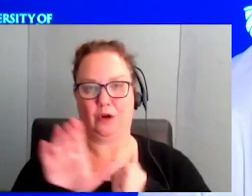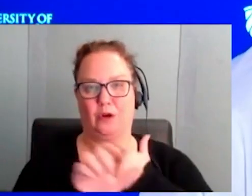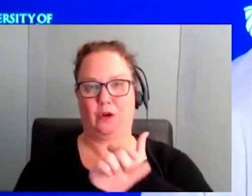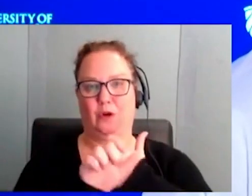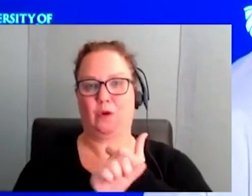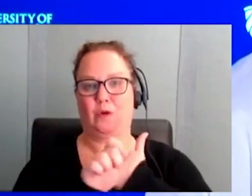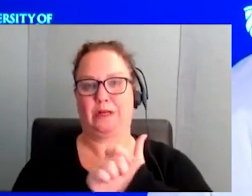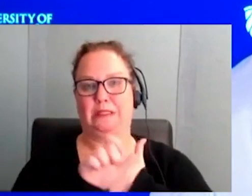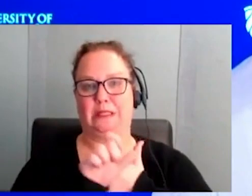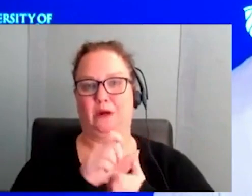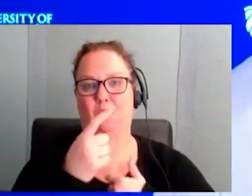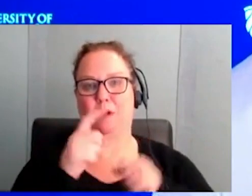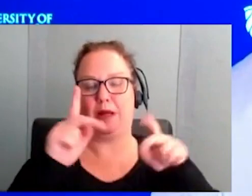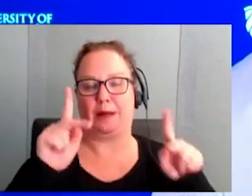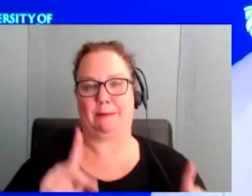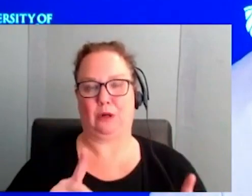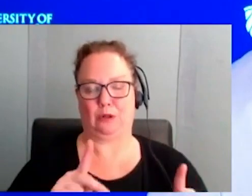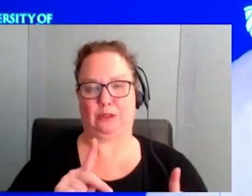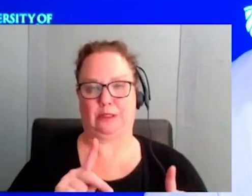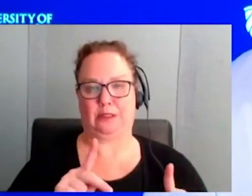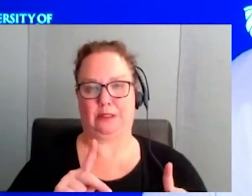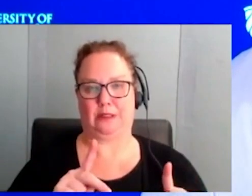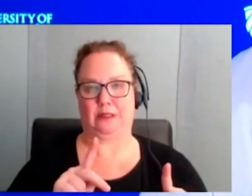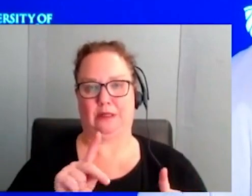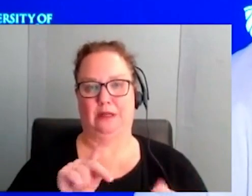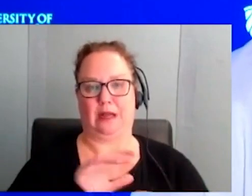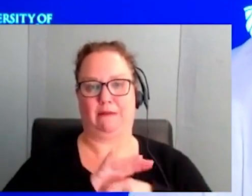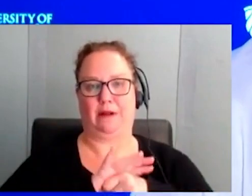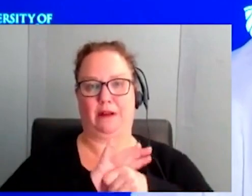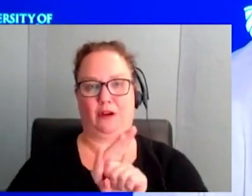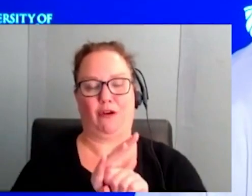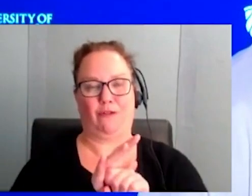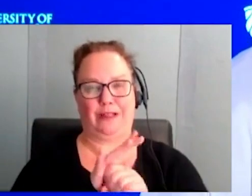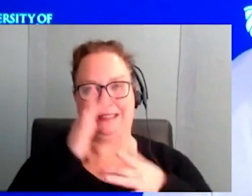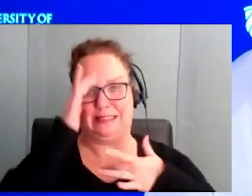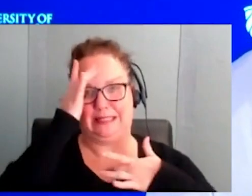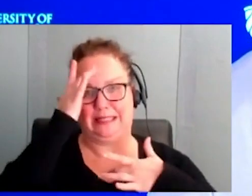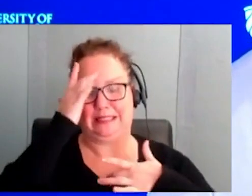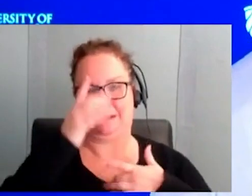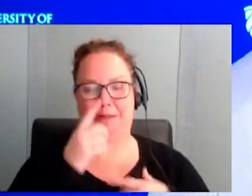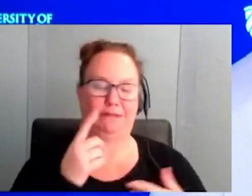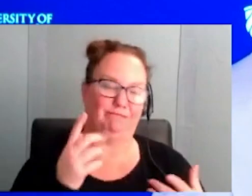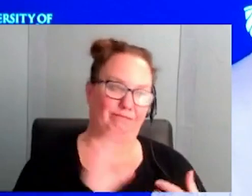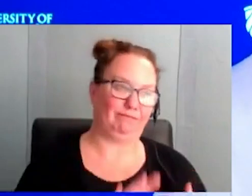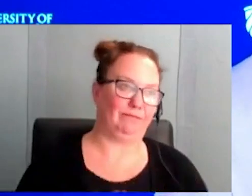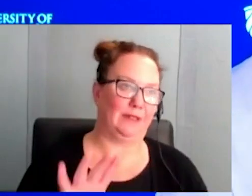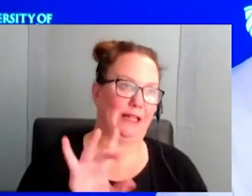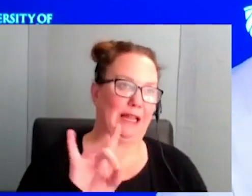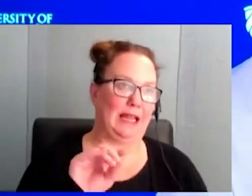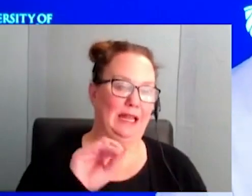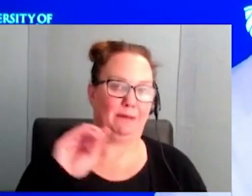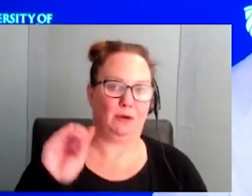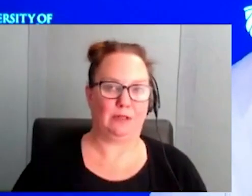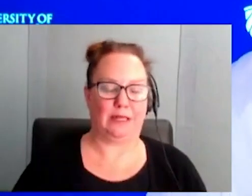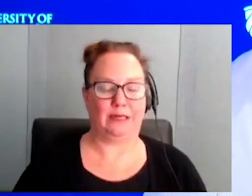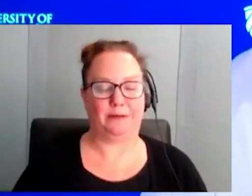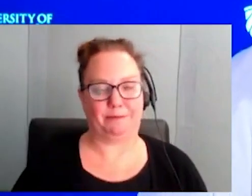least one person having coronavirus infection is about 80%. So